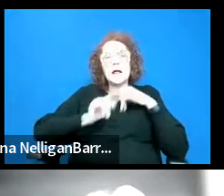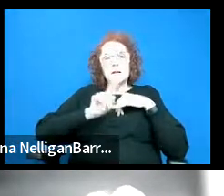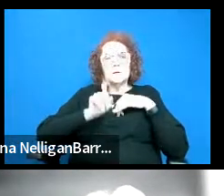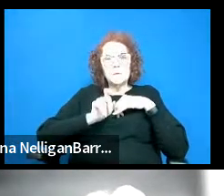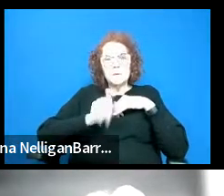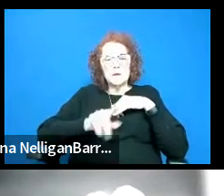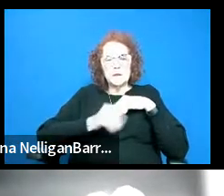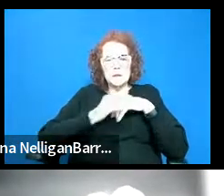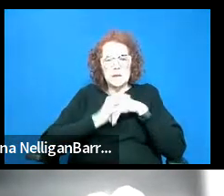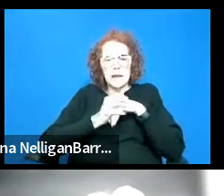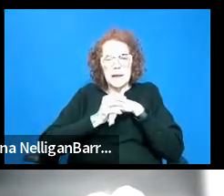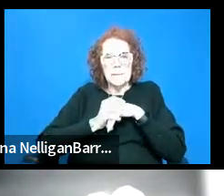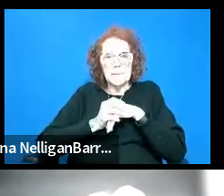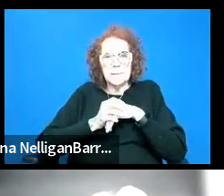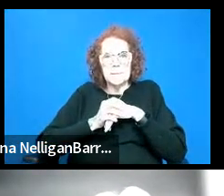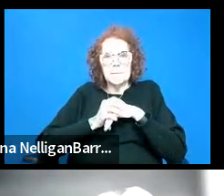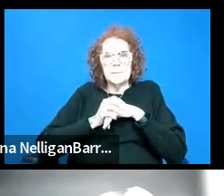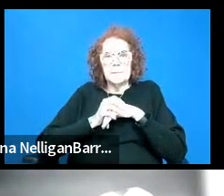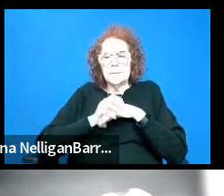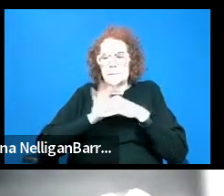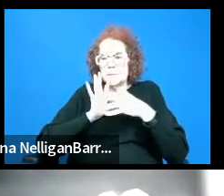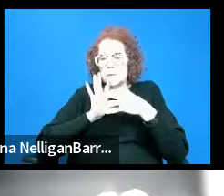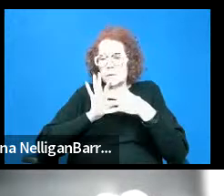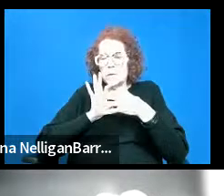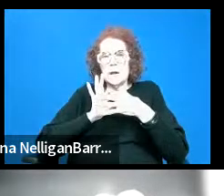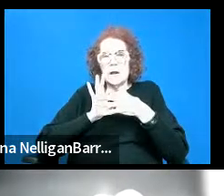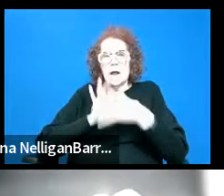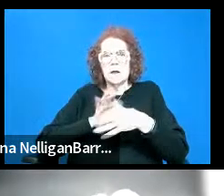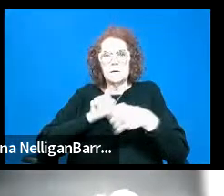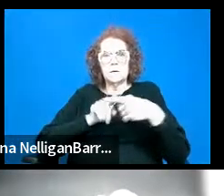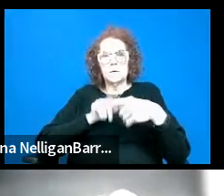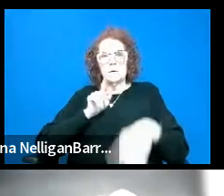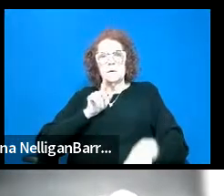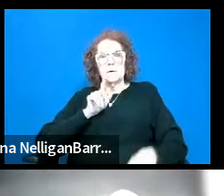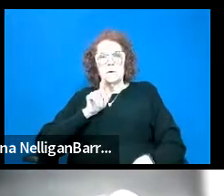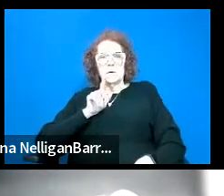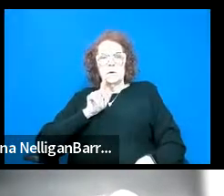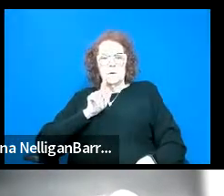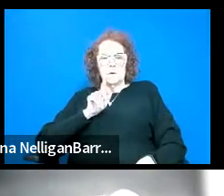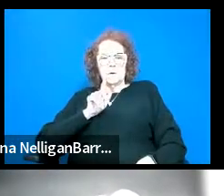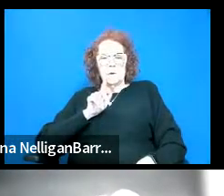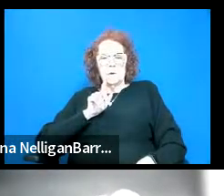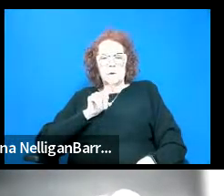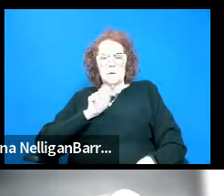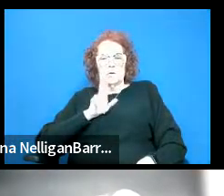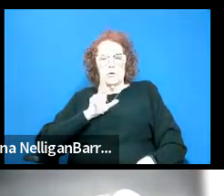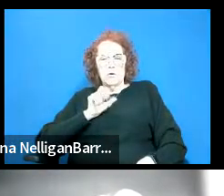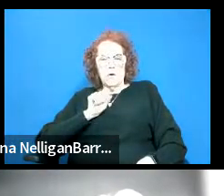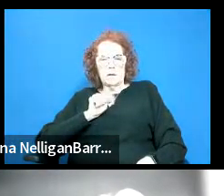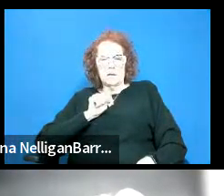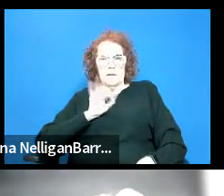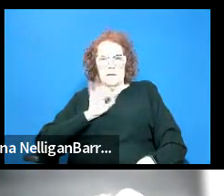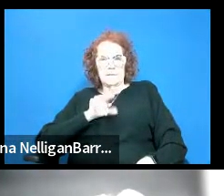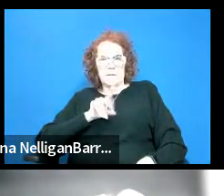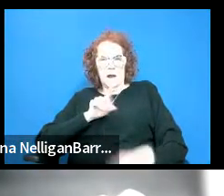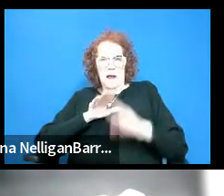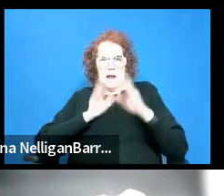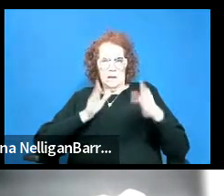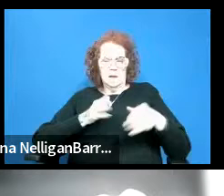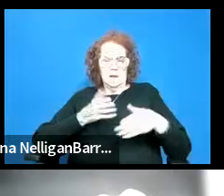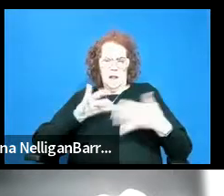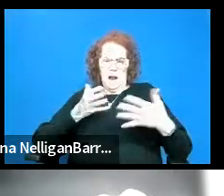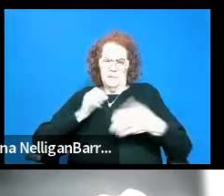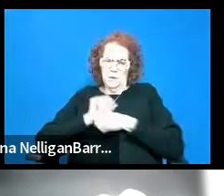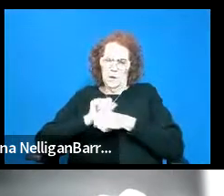the Housing Trust Fund. Sounds like there's a lot of work done there, really exciting stuff. I'm curious from a governance perspective. So once